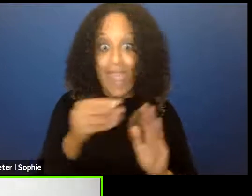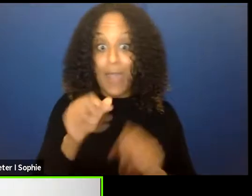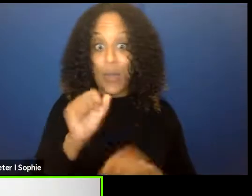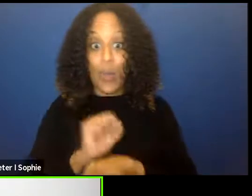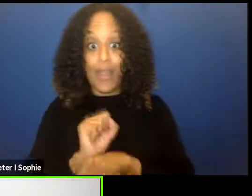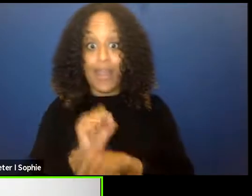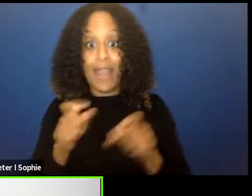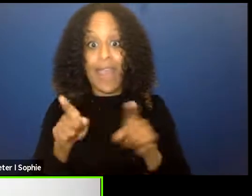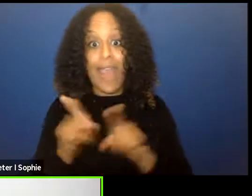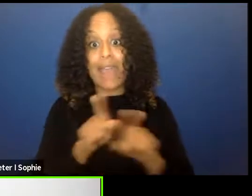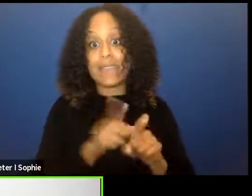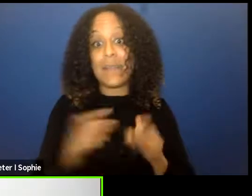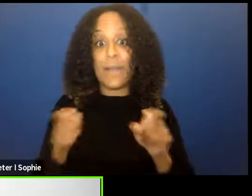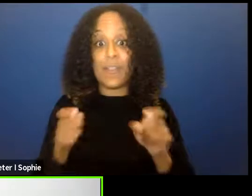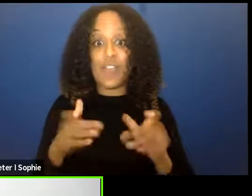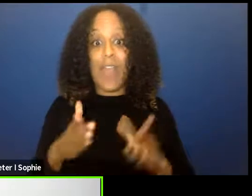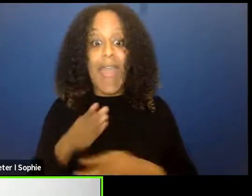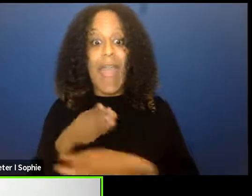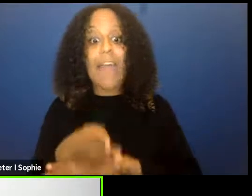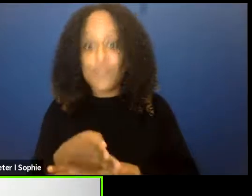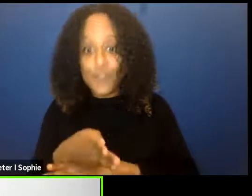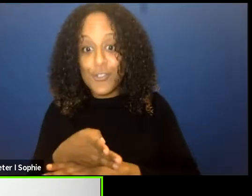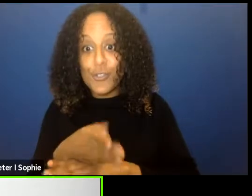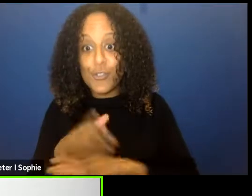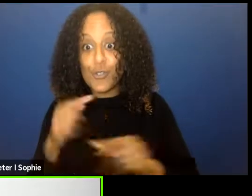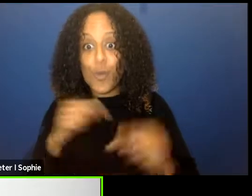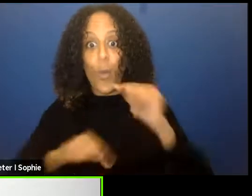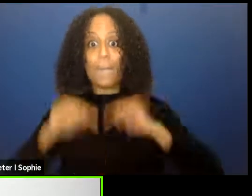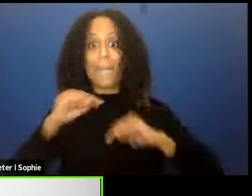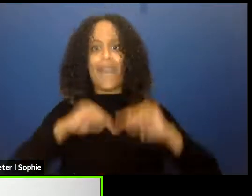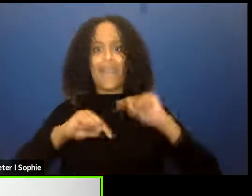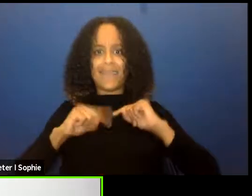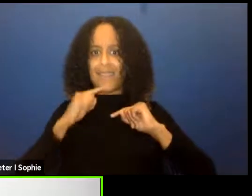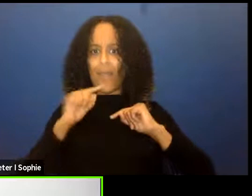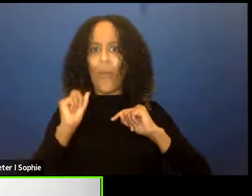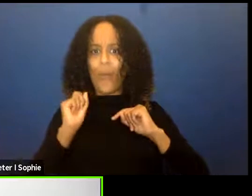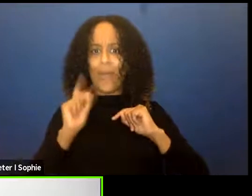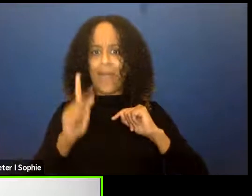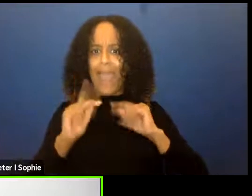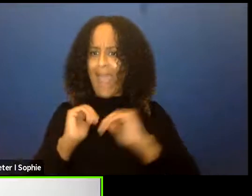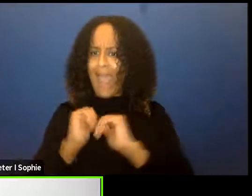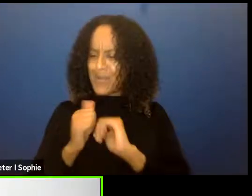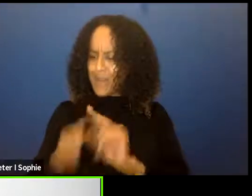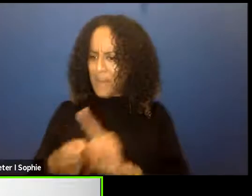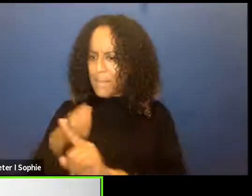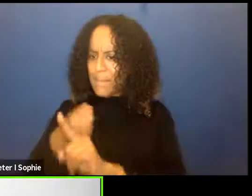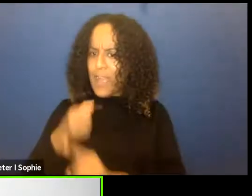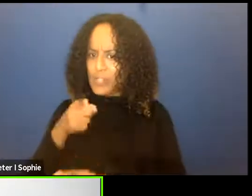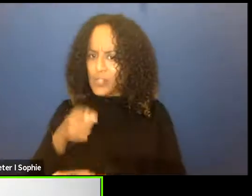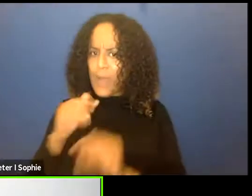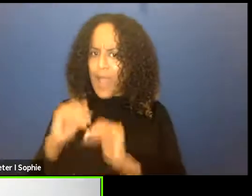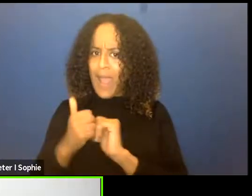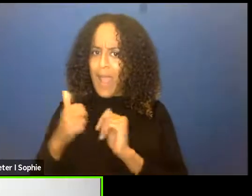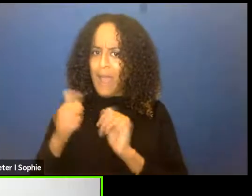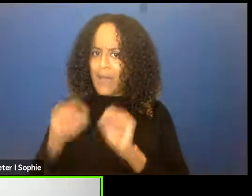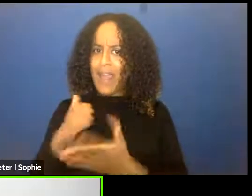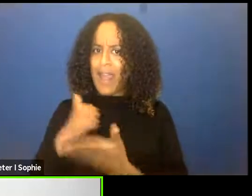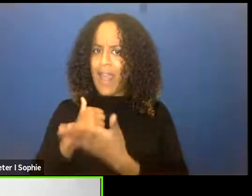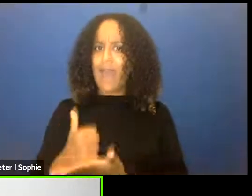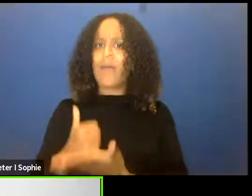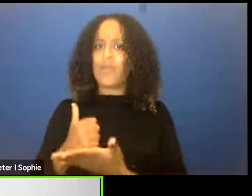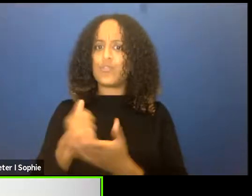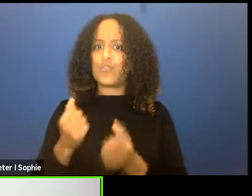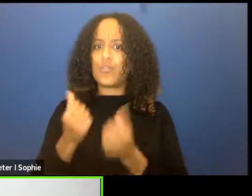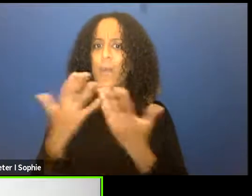really working after the fact to go back and say, okay, so how did that impact you and how can I help? And so